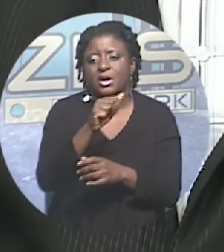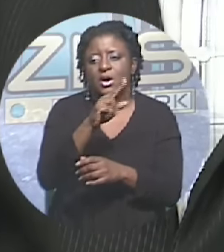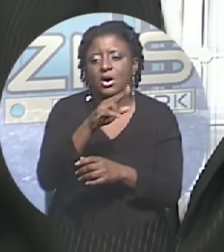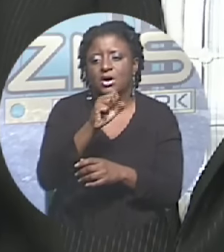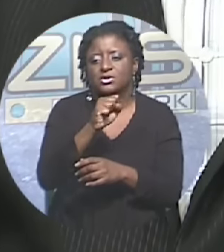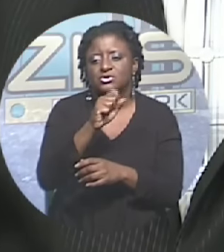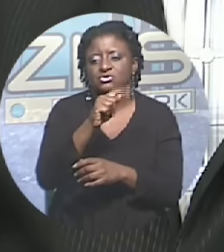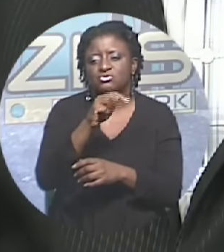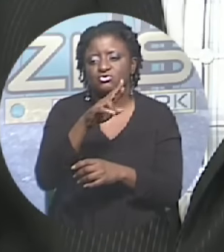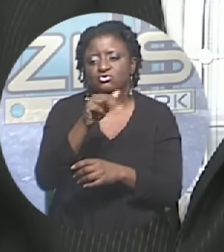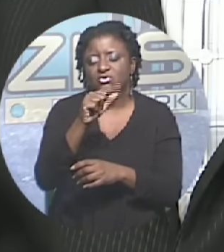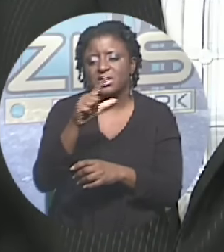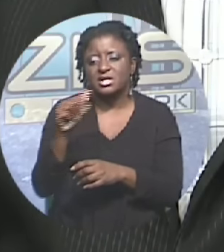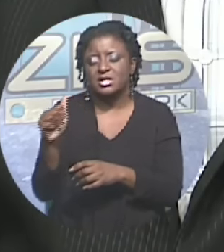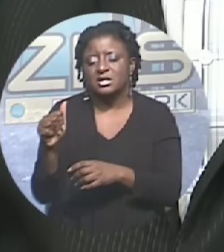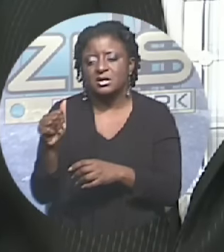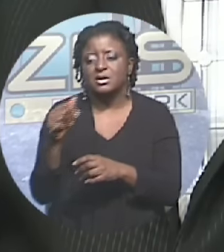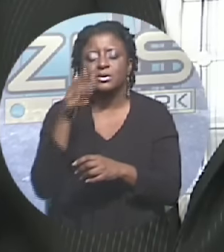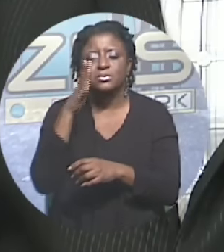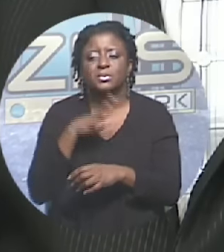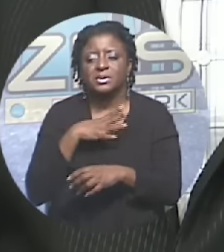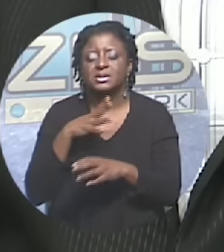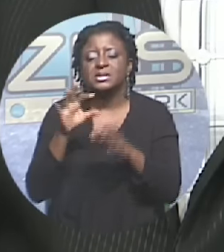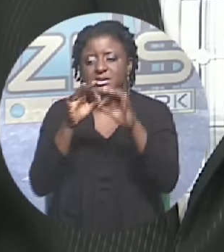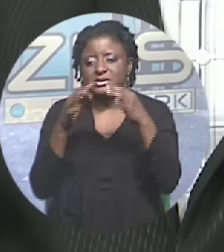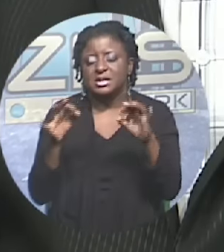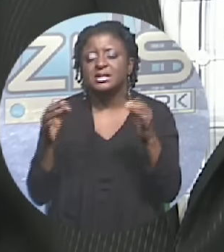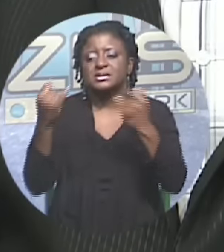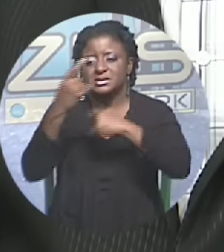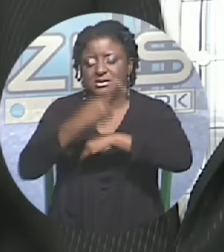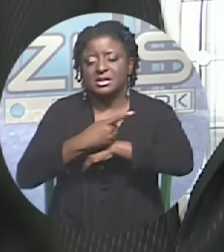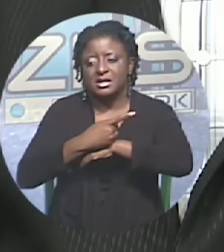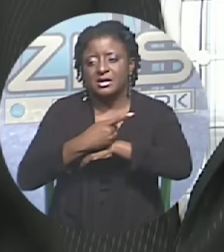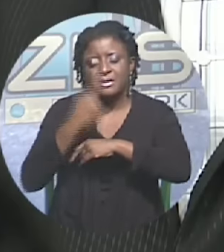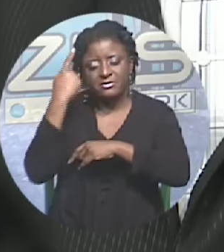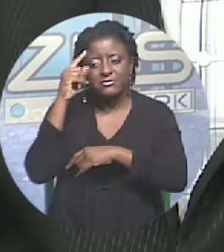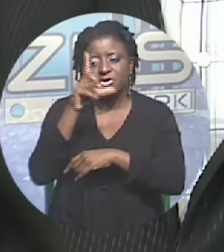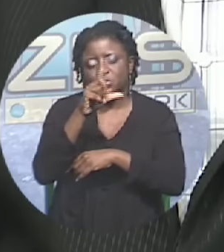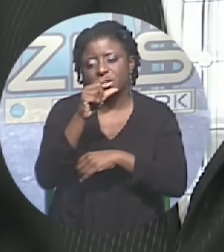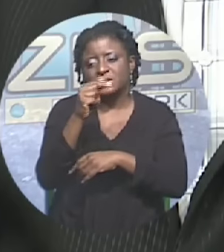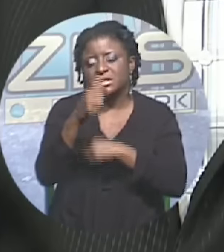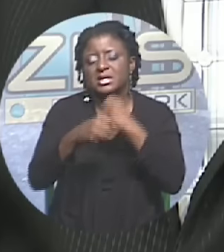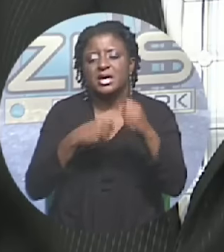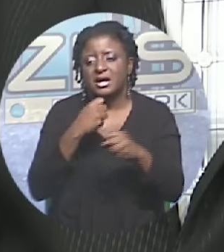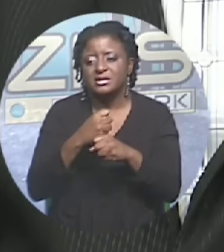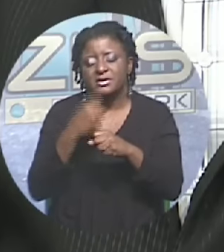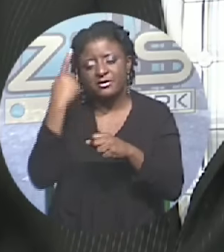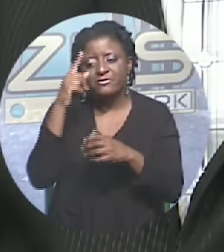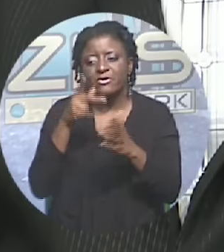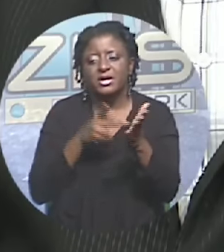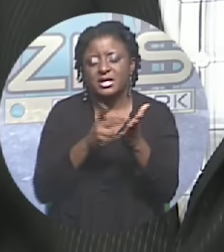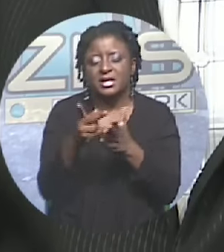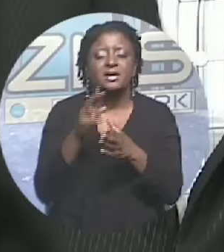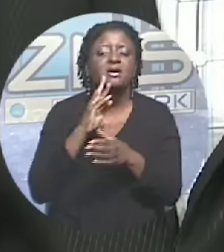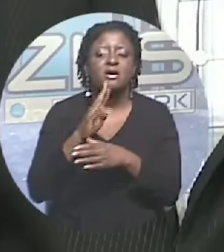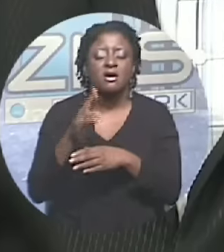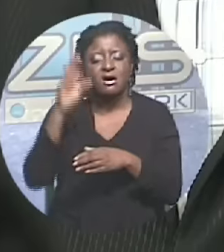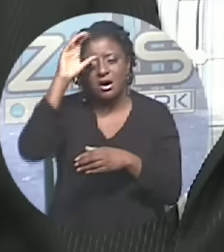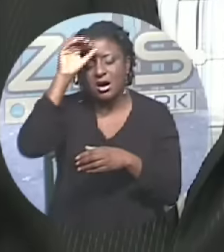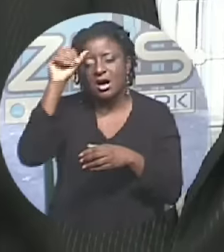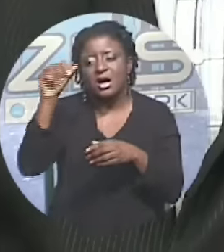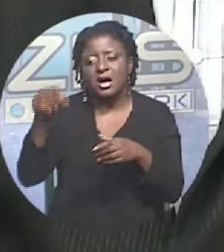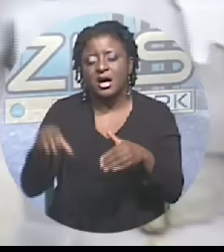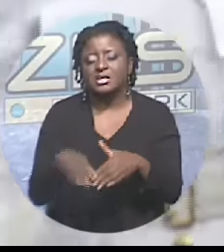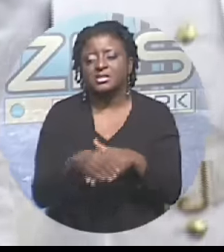spend 2 decades in prison after being sentenced today for killing her husband back in March. Fern Carey was in court as that ruling came